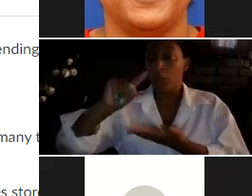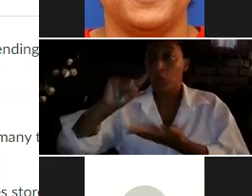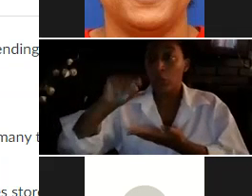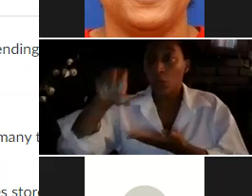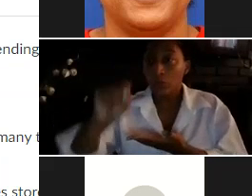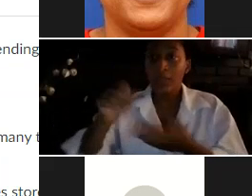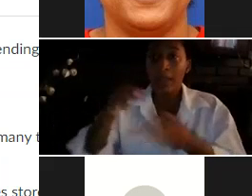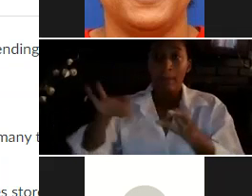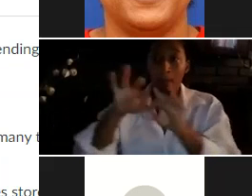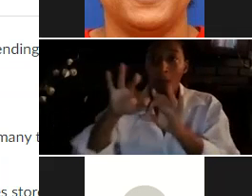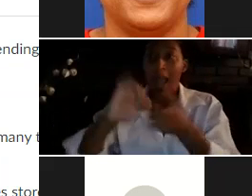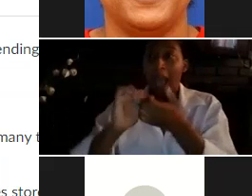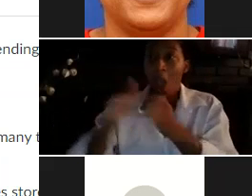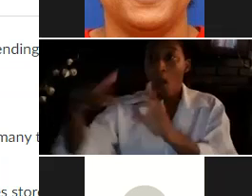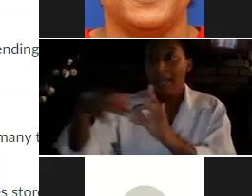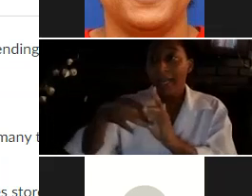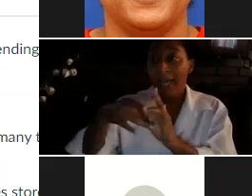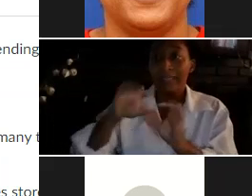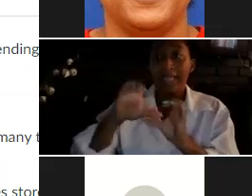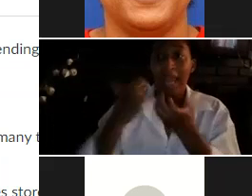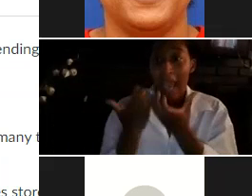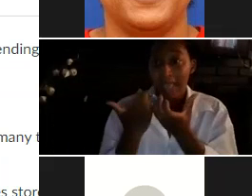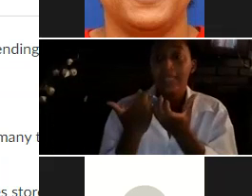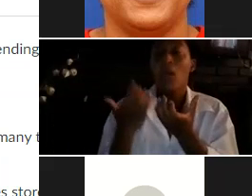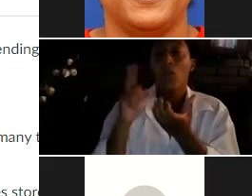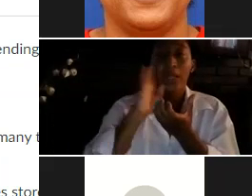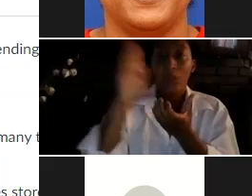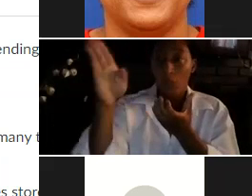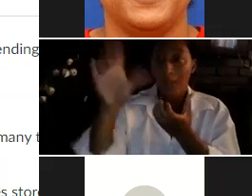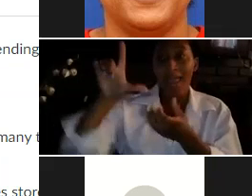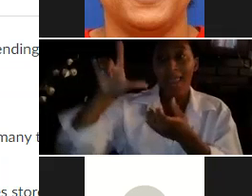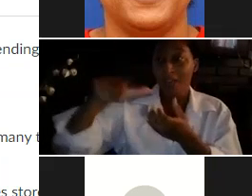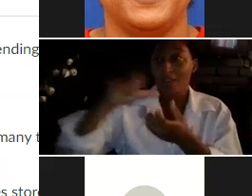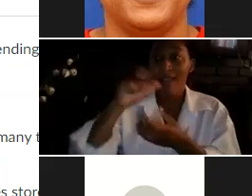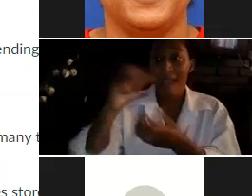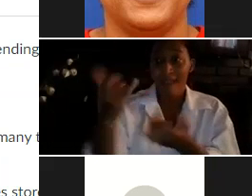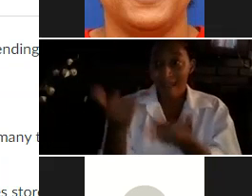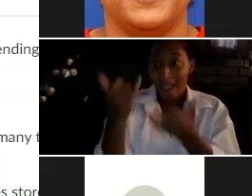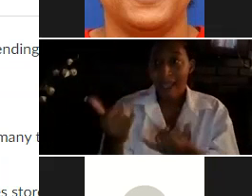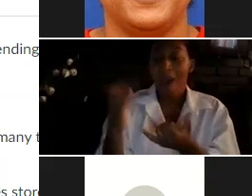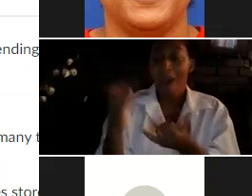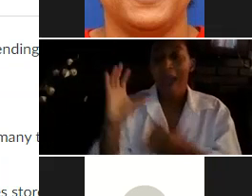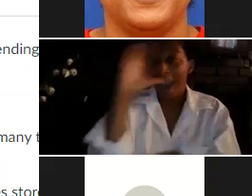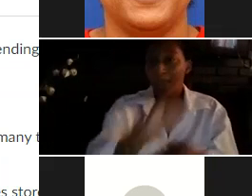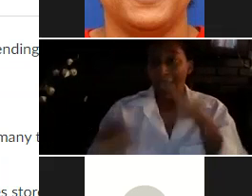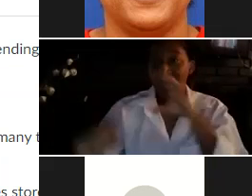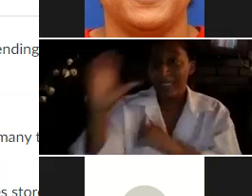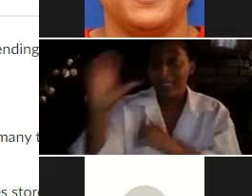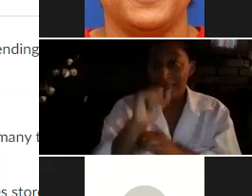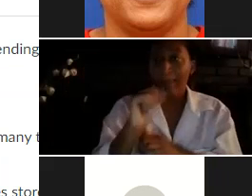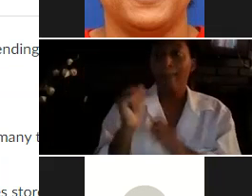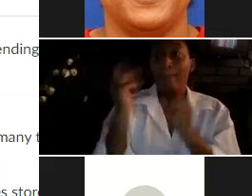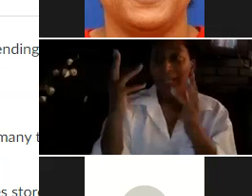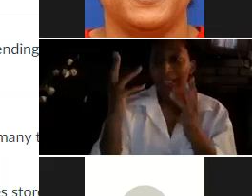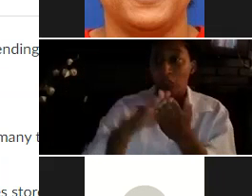summary together, but we'll do that later on, not right now, because I suspect that there are still many students in this course that are